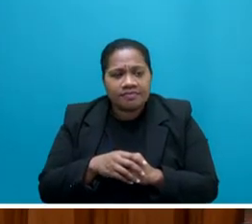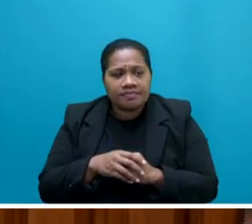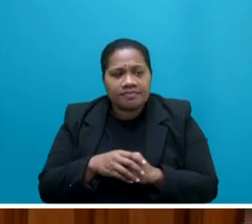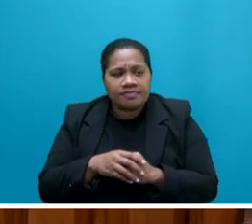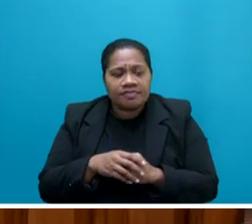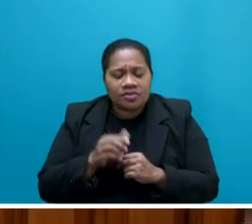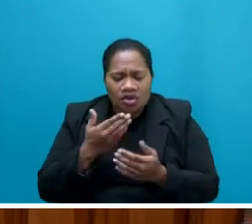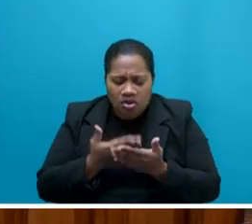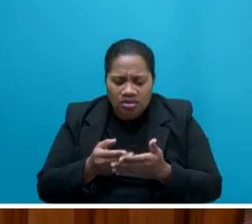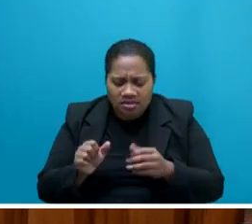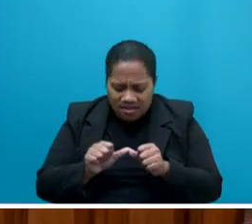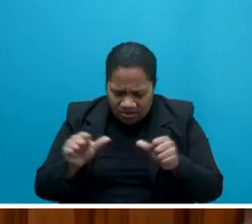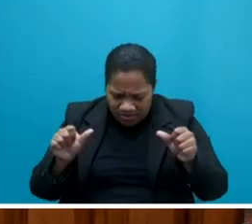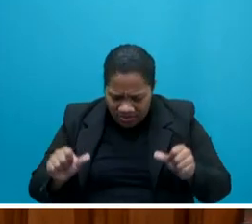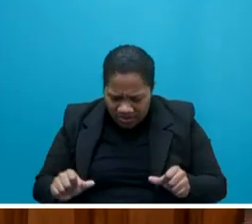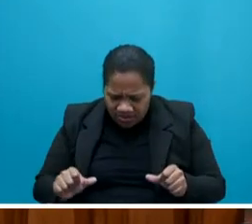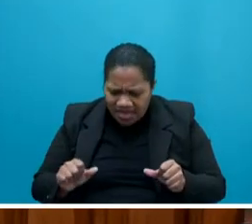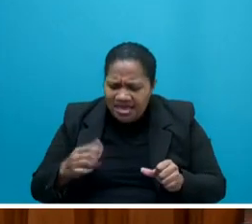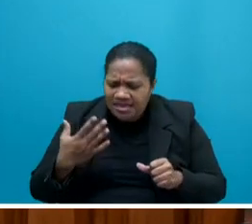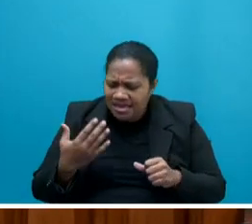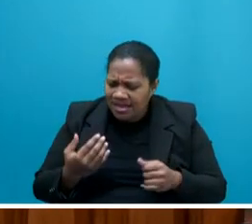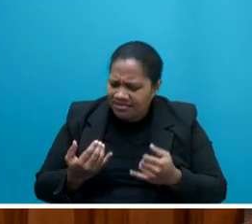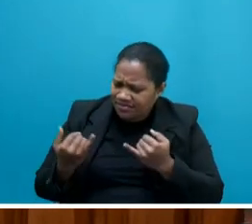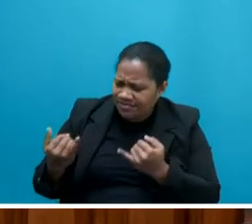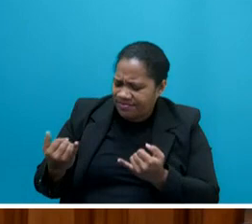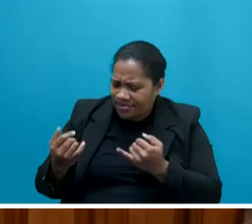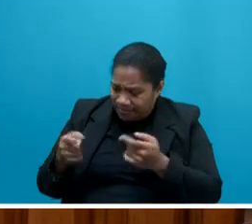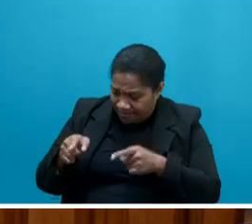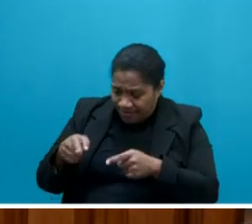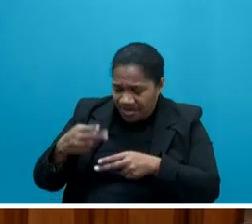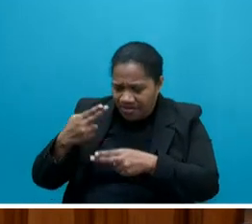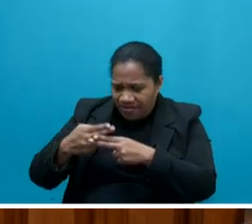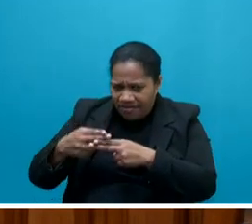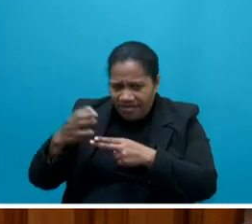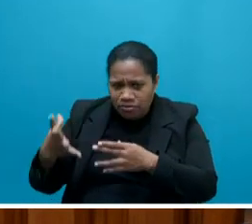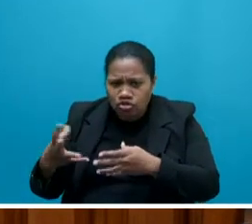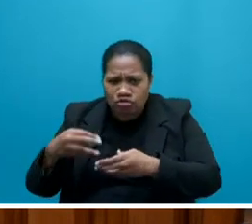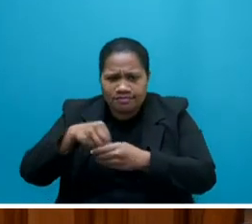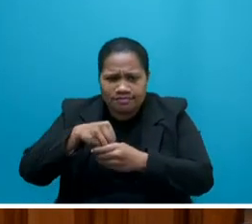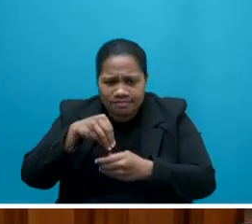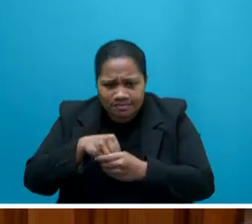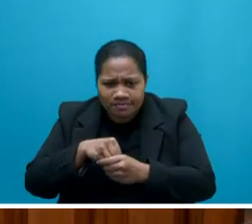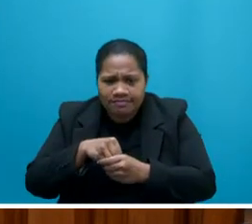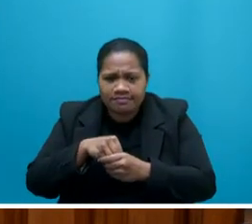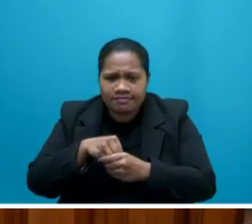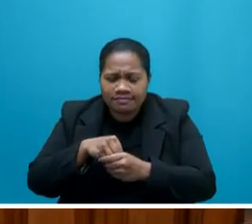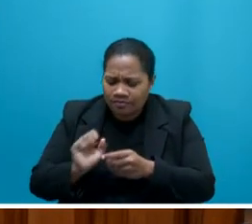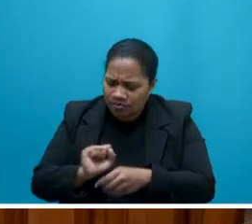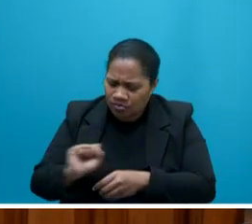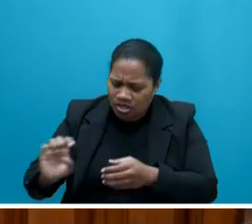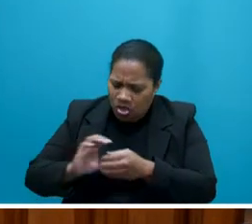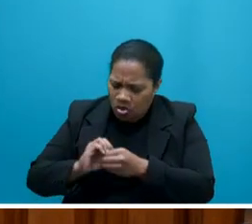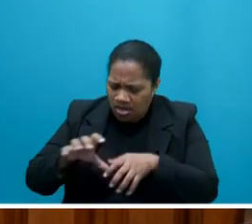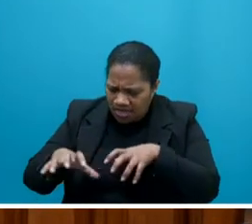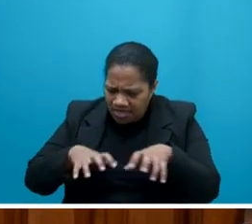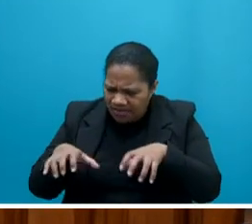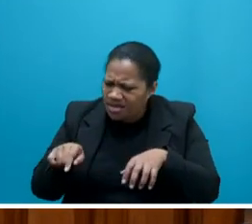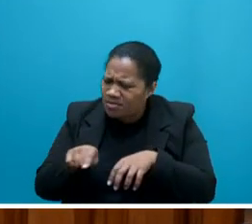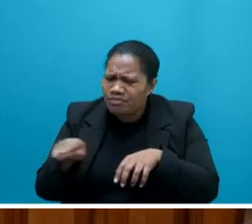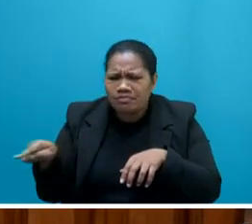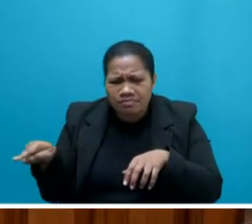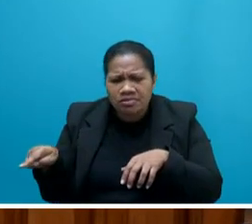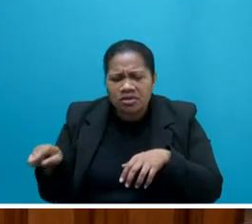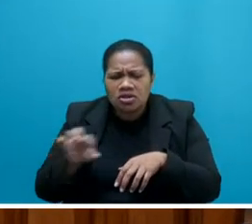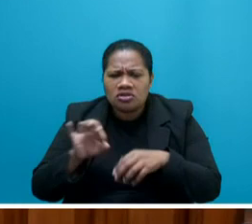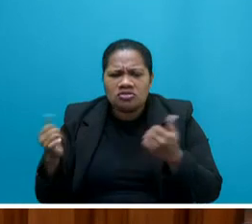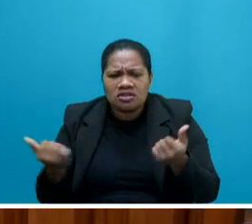aquaculture industry that has left those farmers engaged in this activity of their own stranded without the resources they need